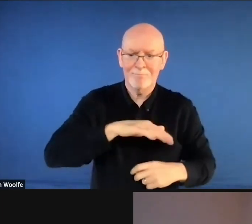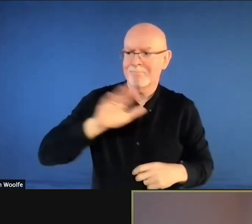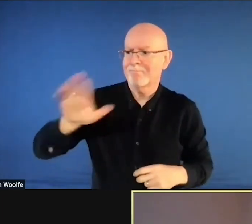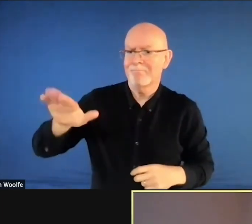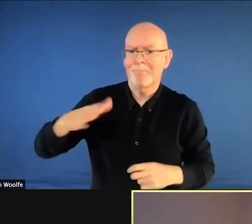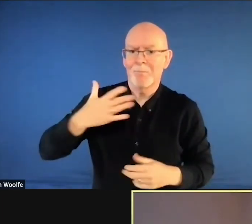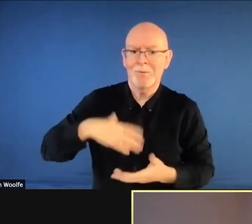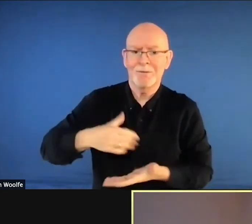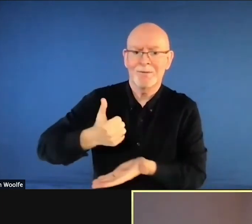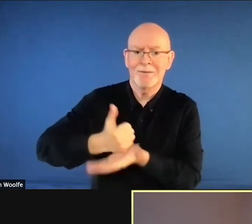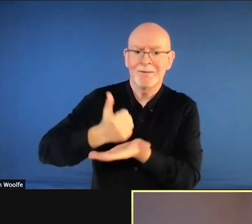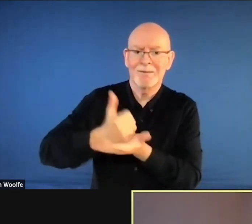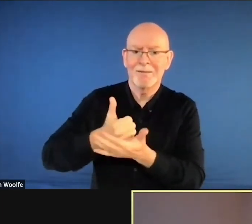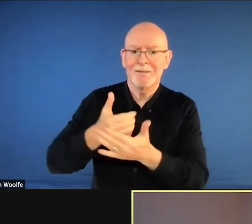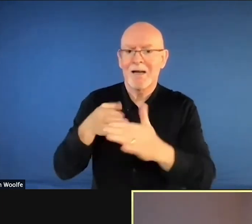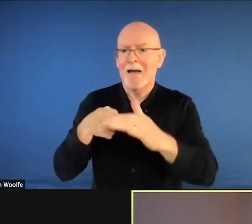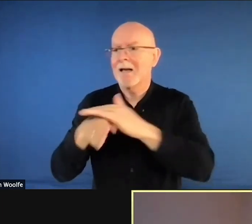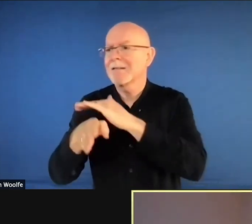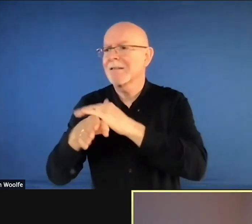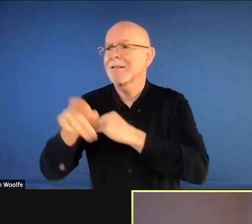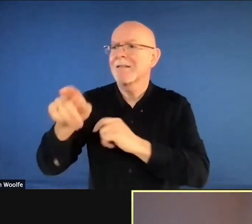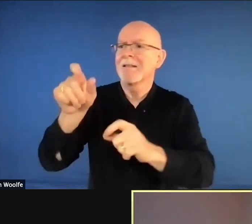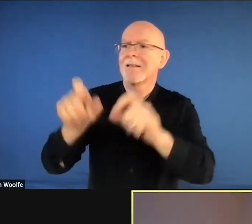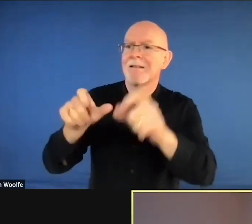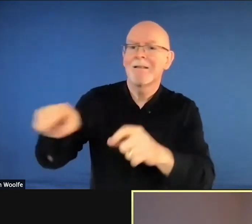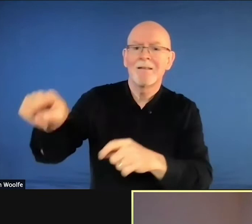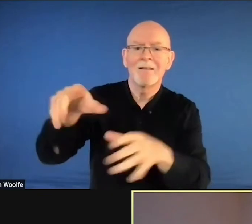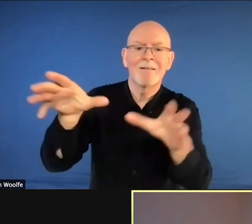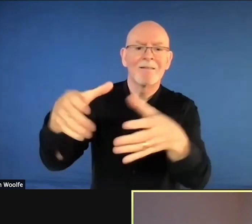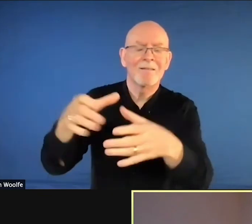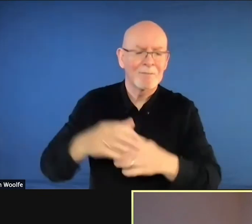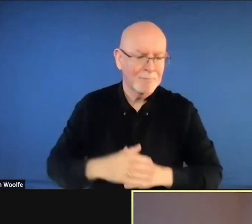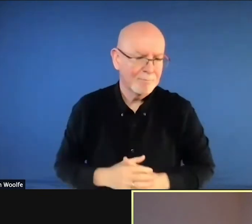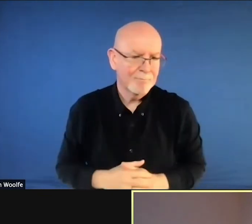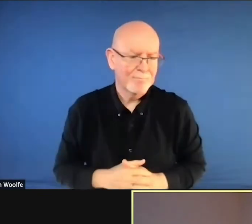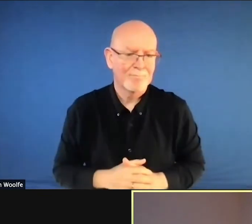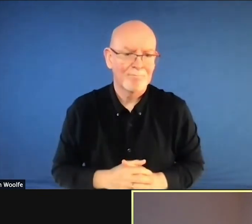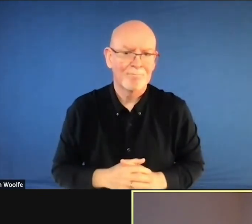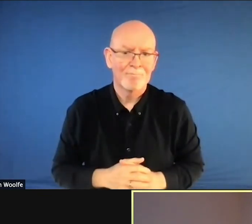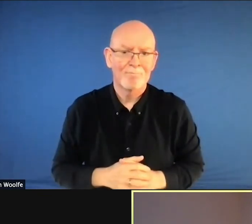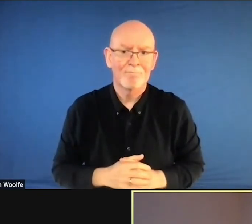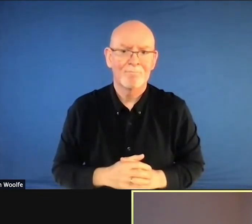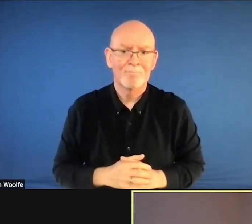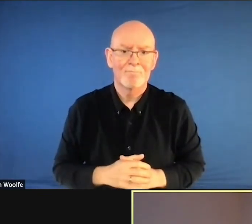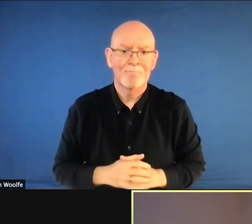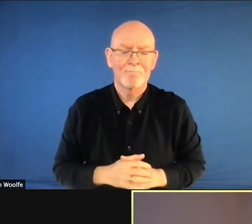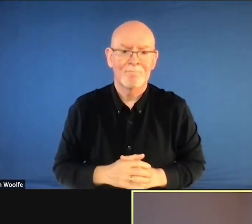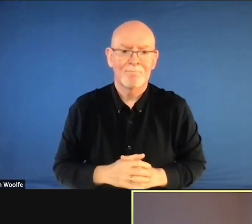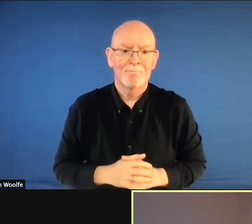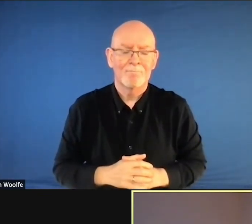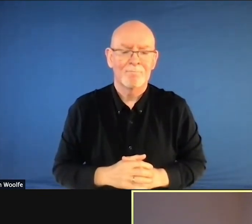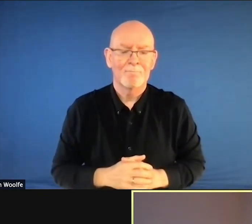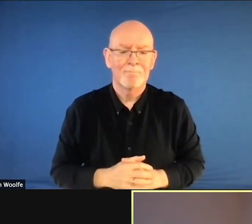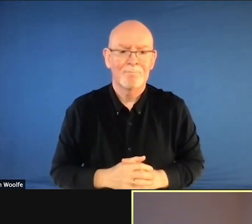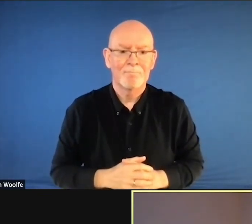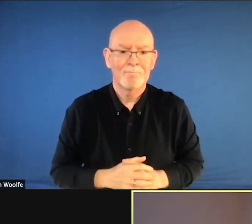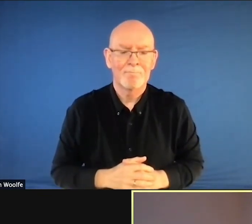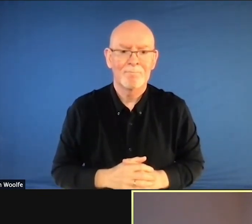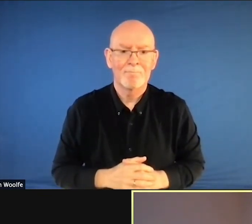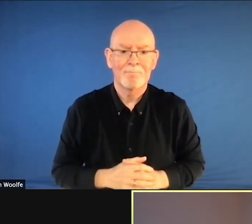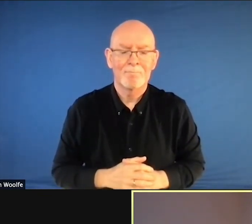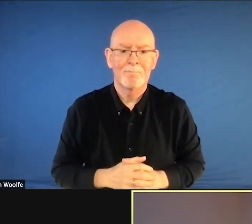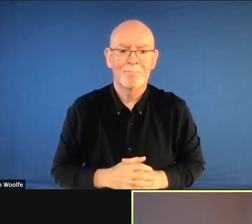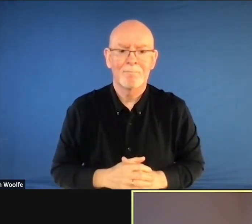Yes, of course. I myself also come from a research background and